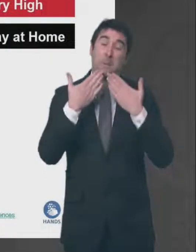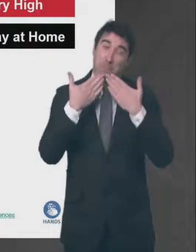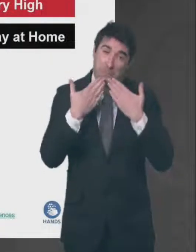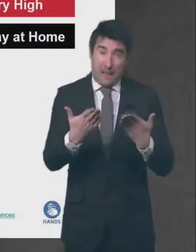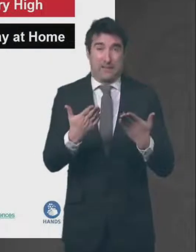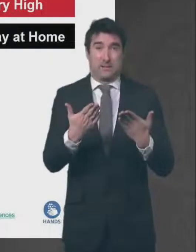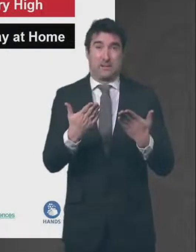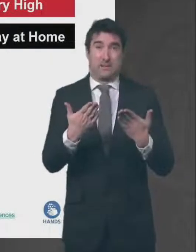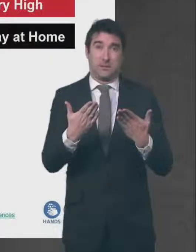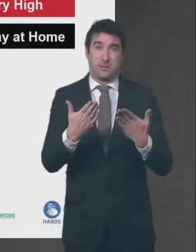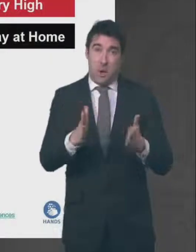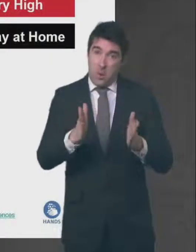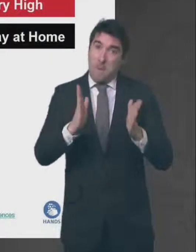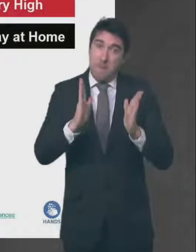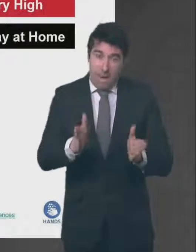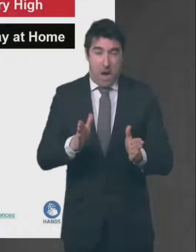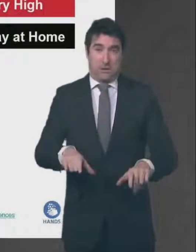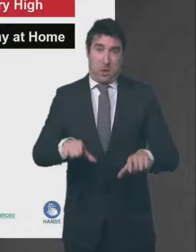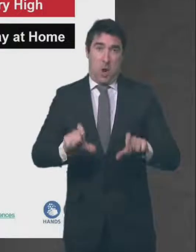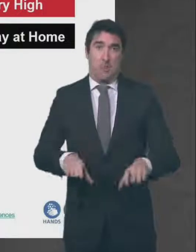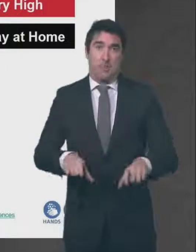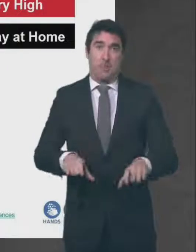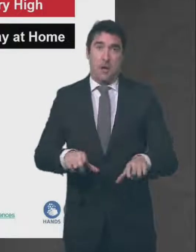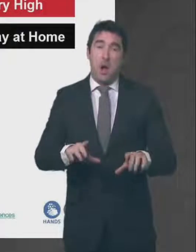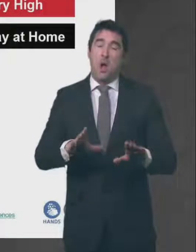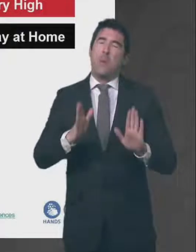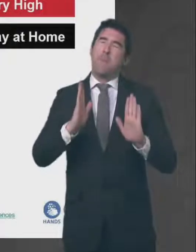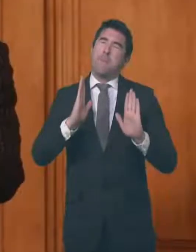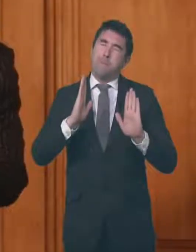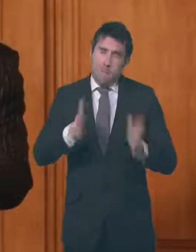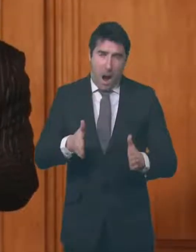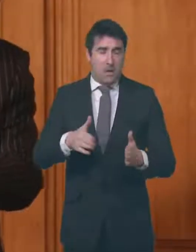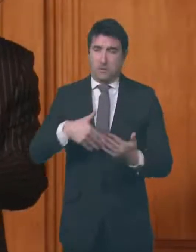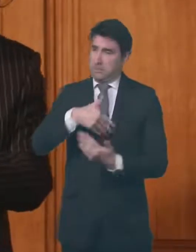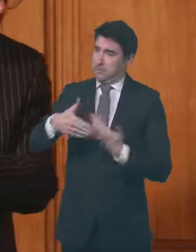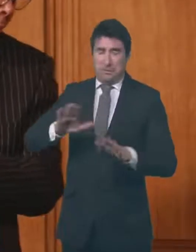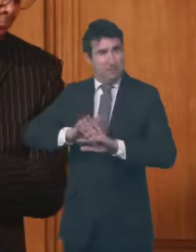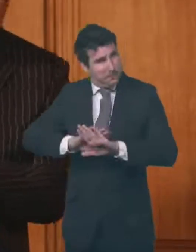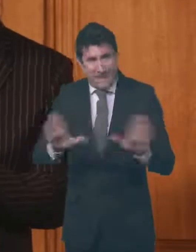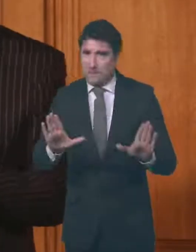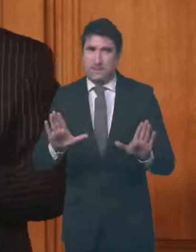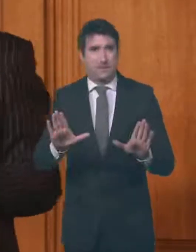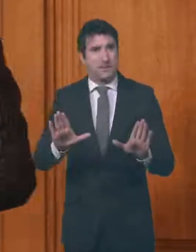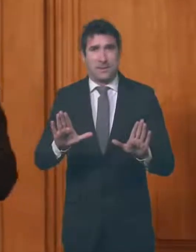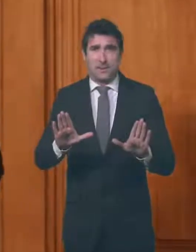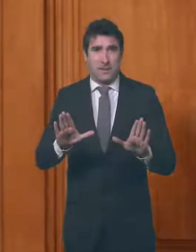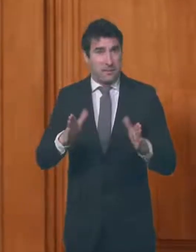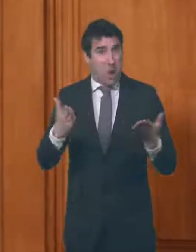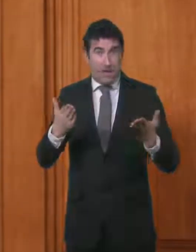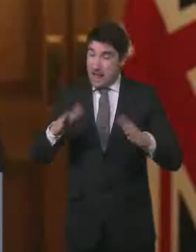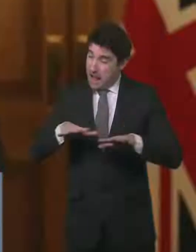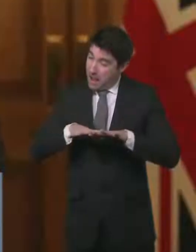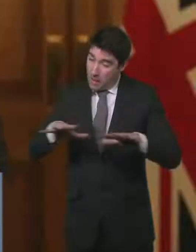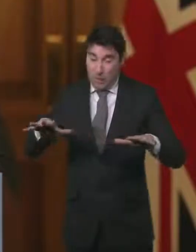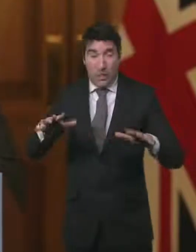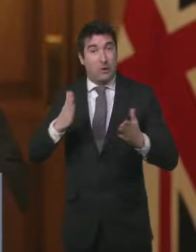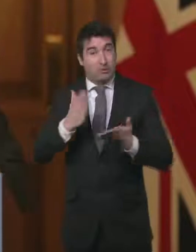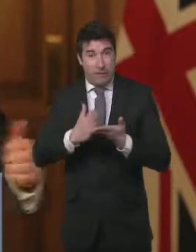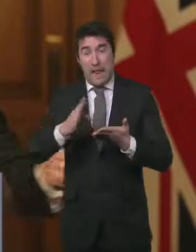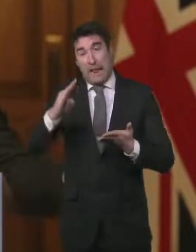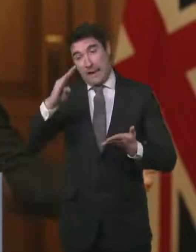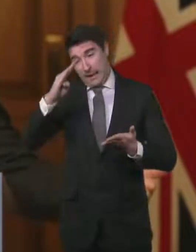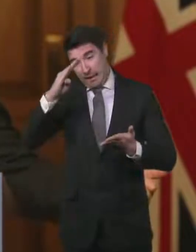dangerous situation that we find ourselves in. I will stop there, Prime Minister, on the epidemiology. Thanks very much, Jonathan. That's very